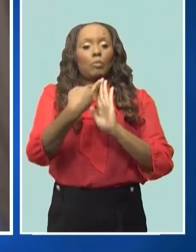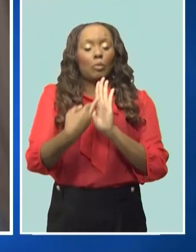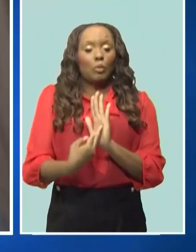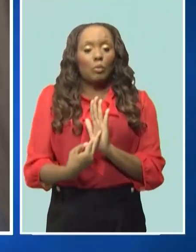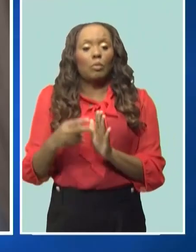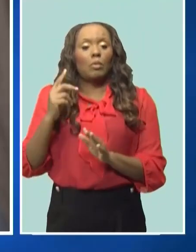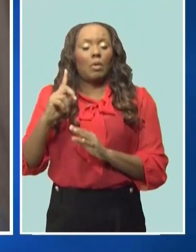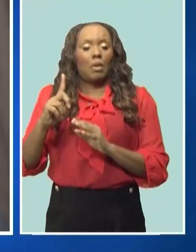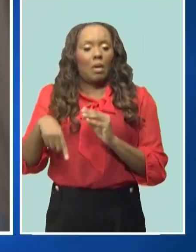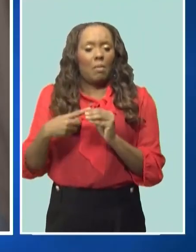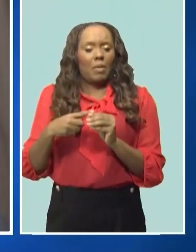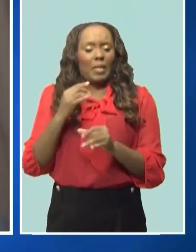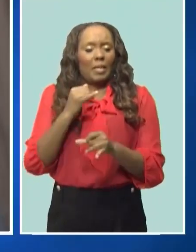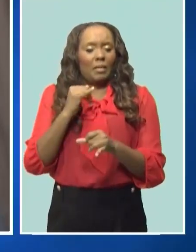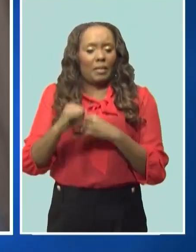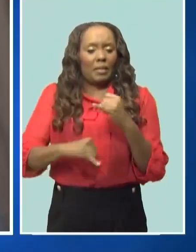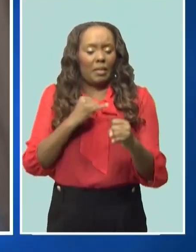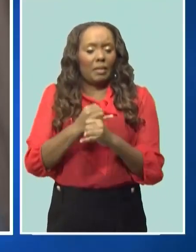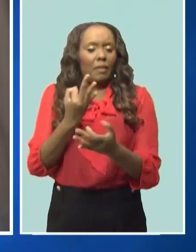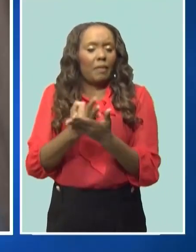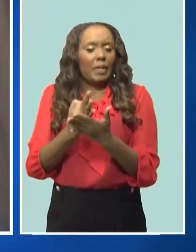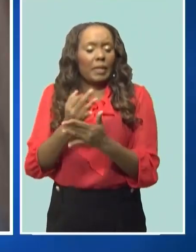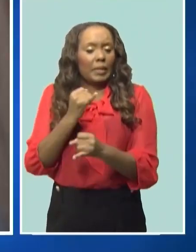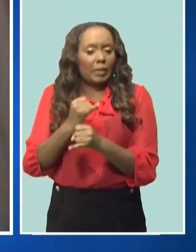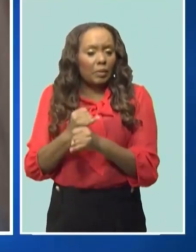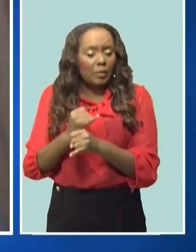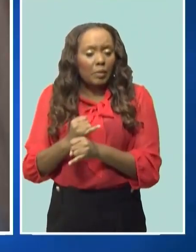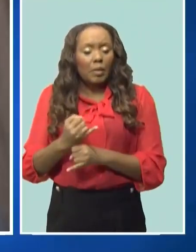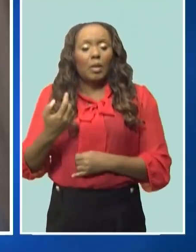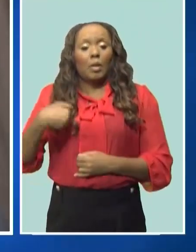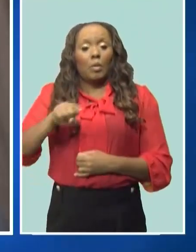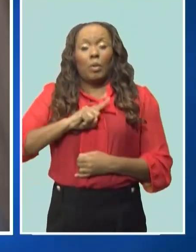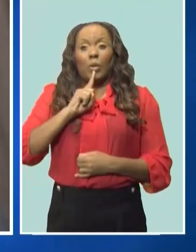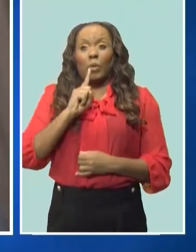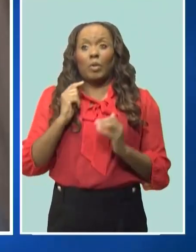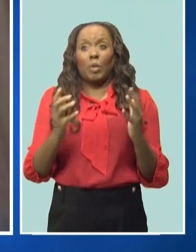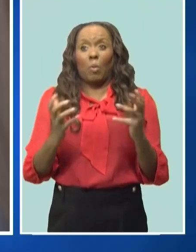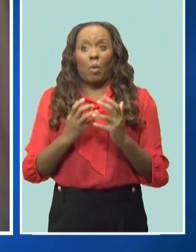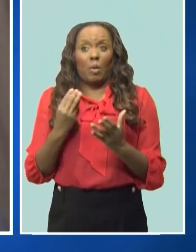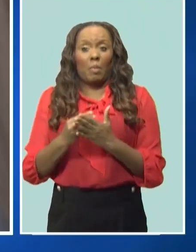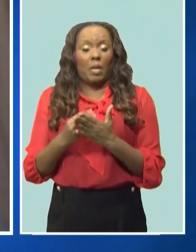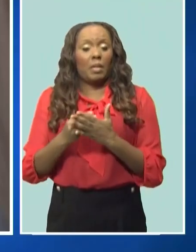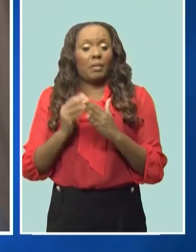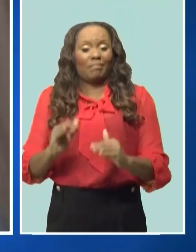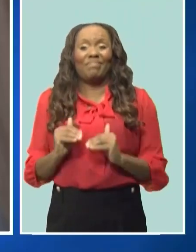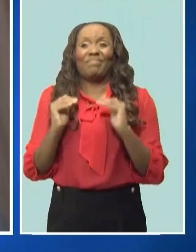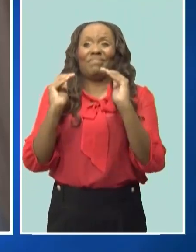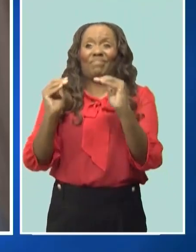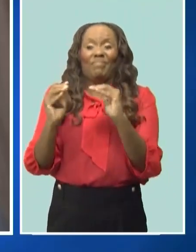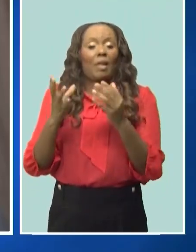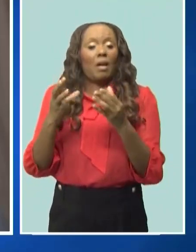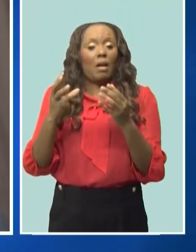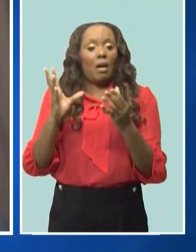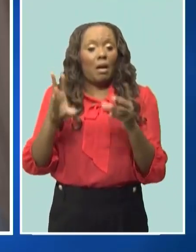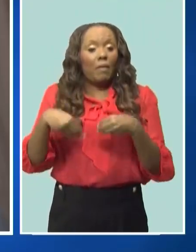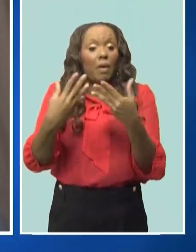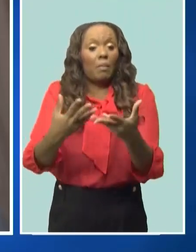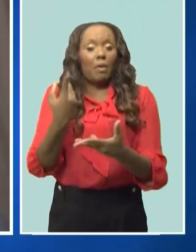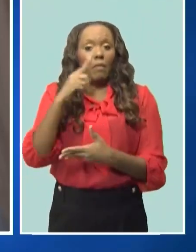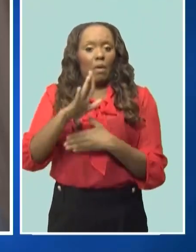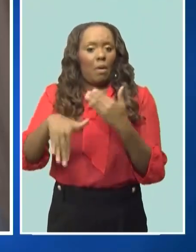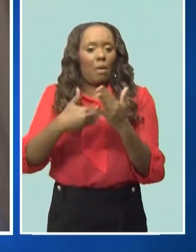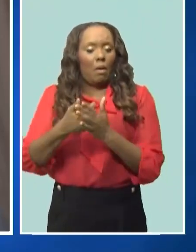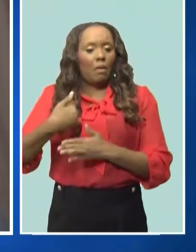international financial institutions and to scale up significantly the funding that is available to each of us, while at the same